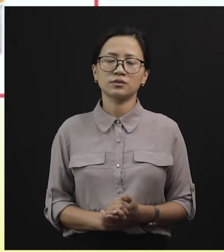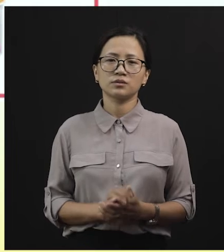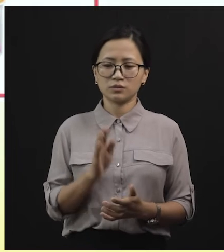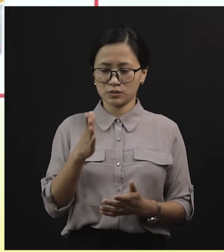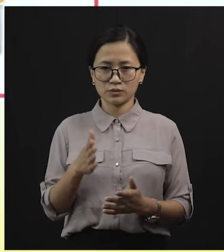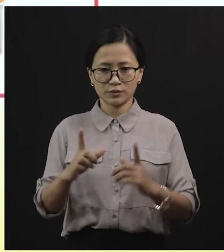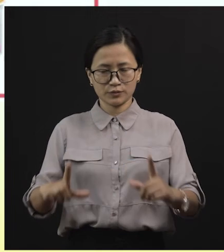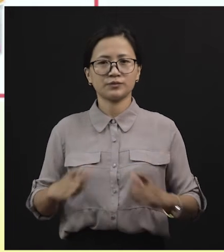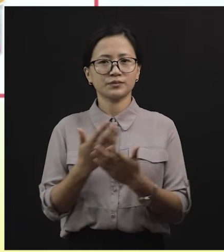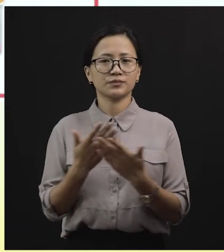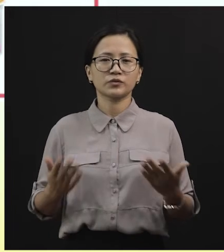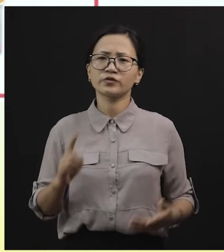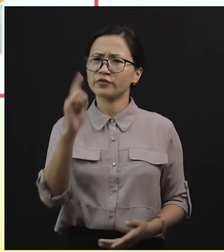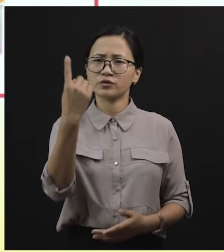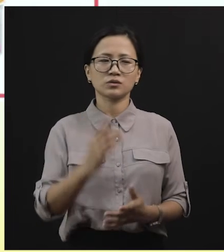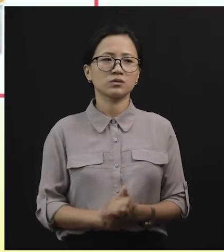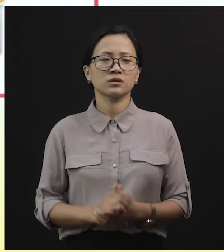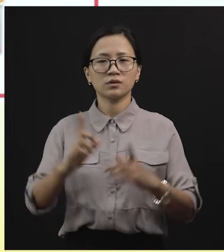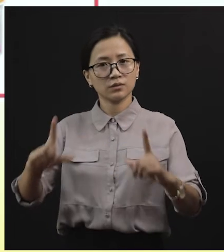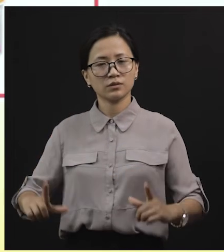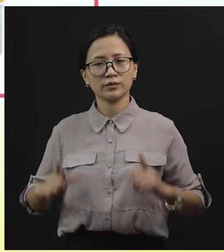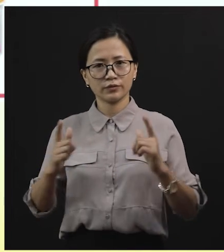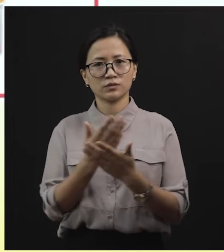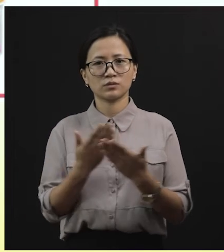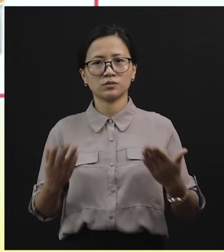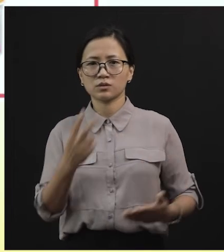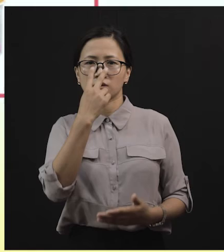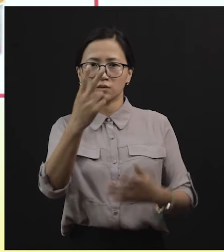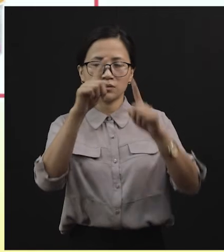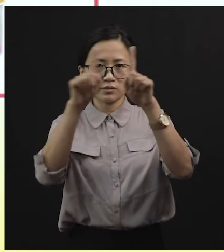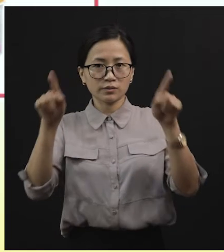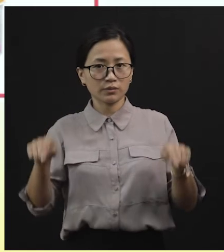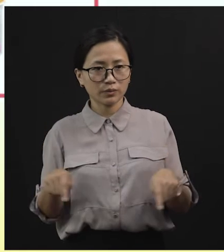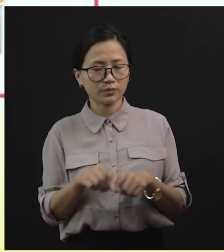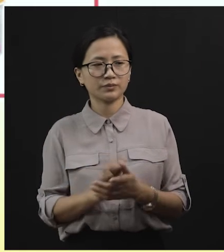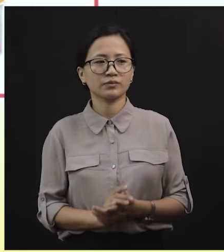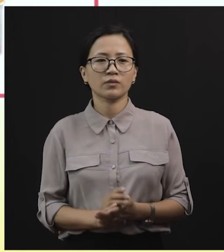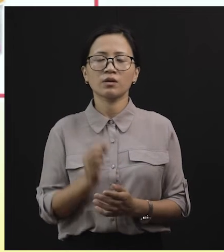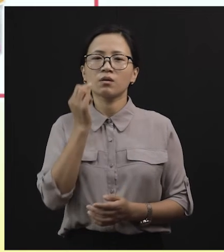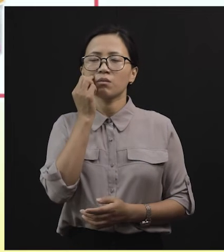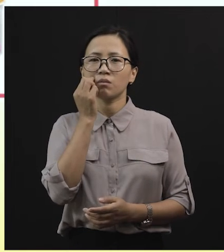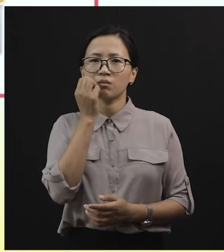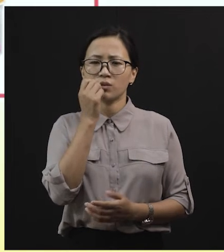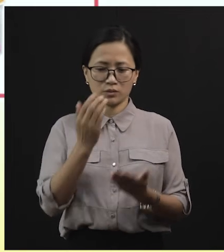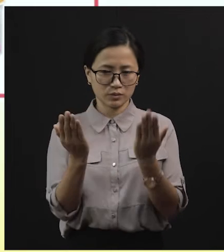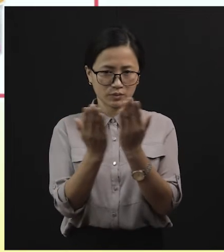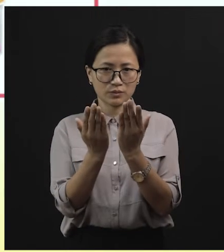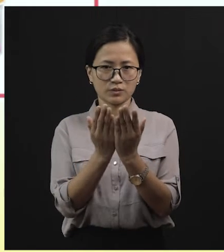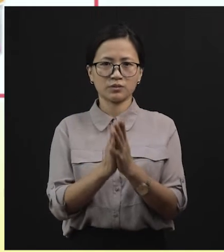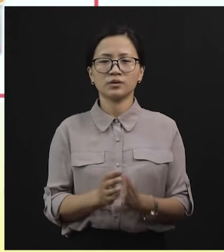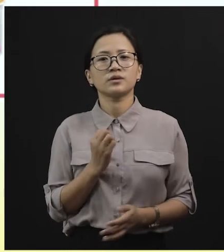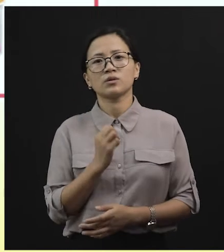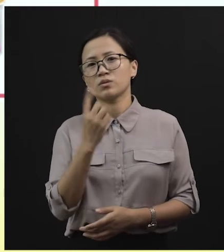the first column, living thing. Can you see here a boy reading a book, and here is